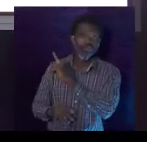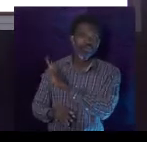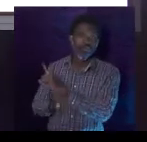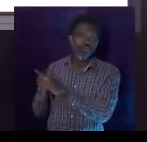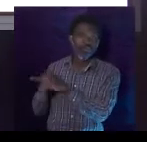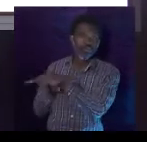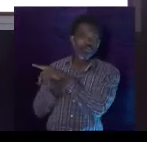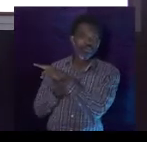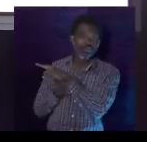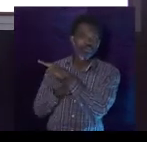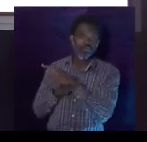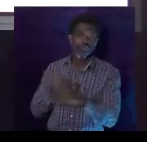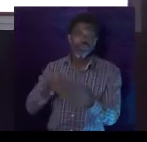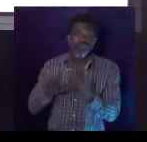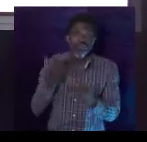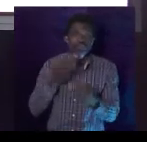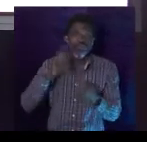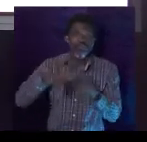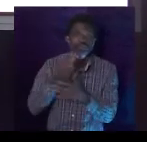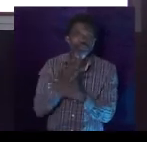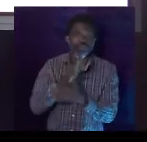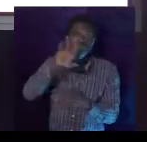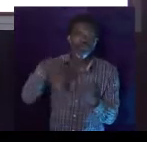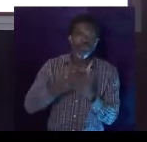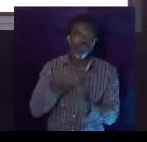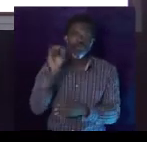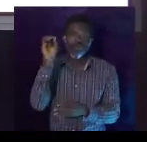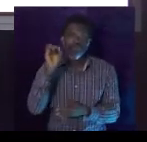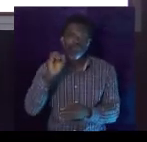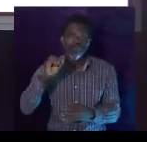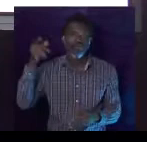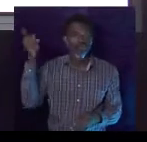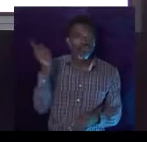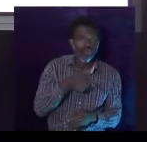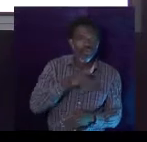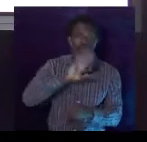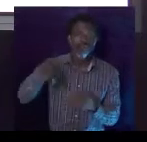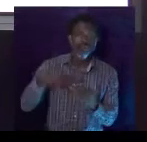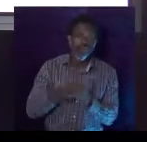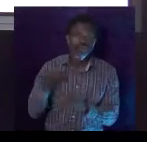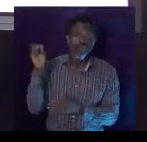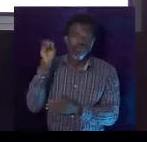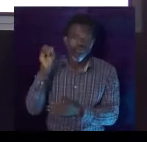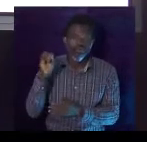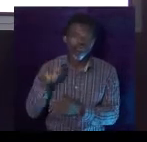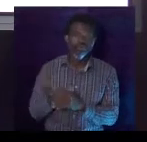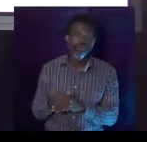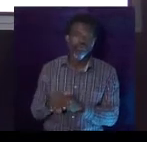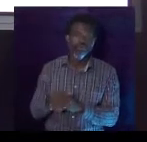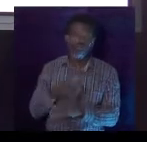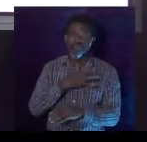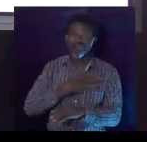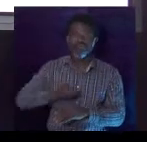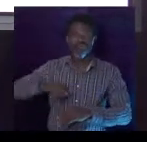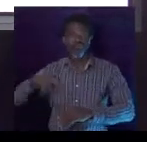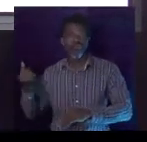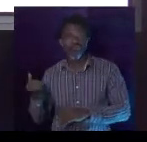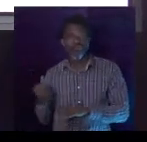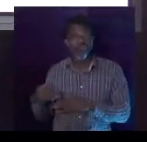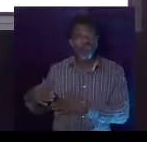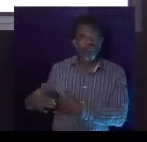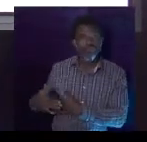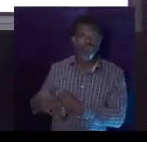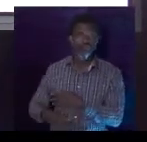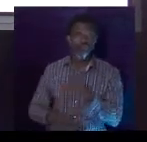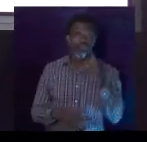let's divide. It's easy to divide this. All the zeros, we cancel the zeros. 2 zeros cancel 2 zeros here. Then on this side, only 1 0 we cancel 1 0.